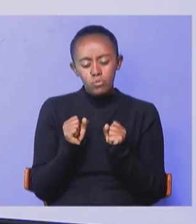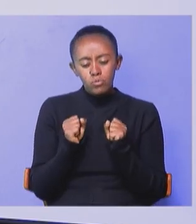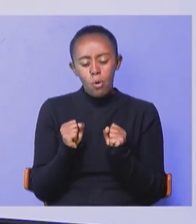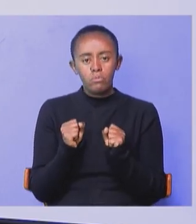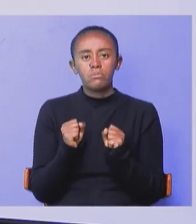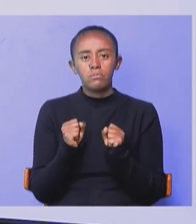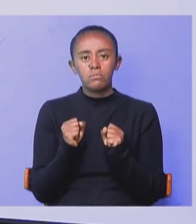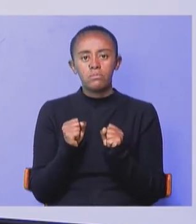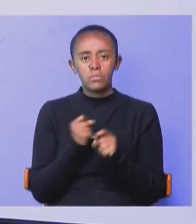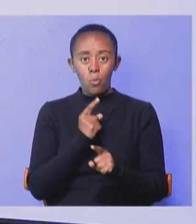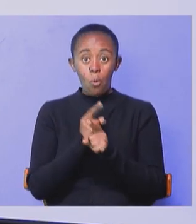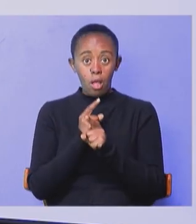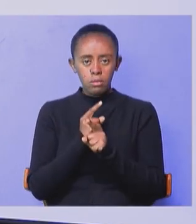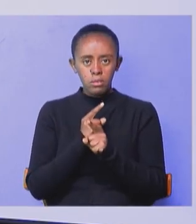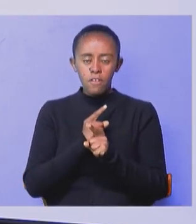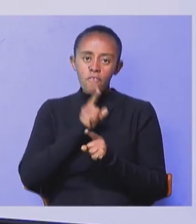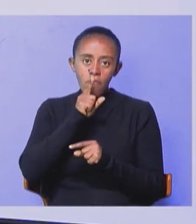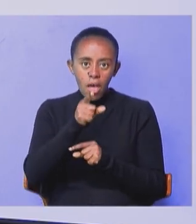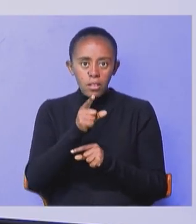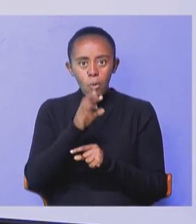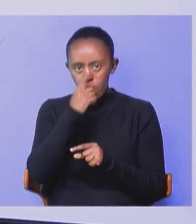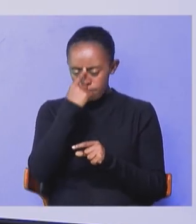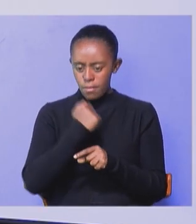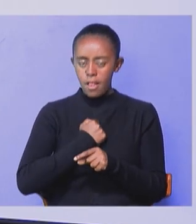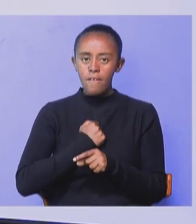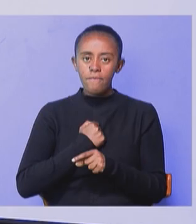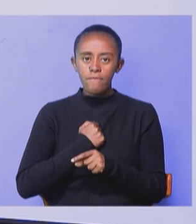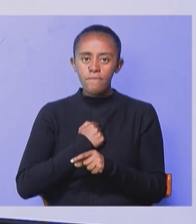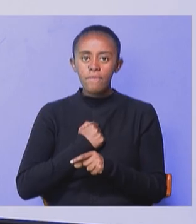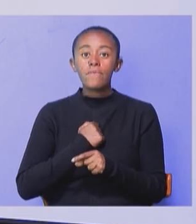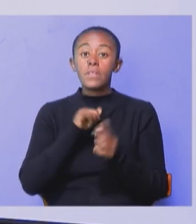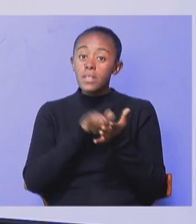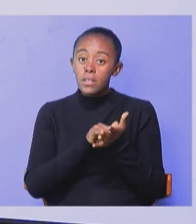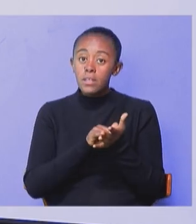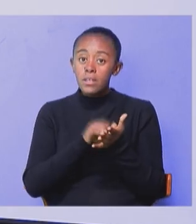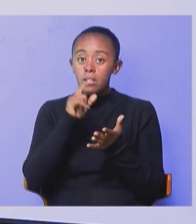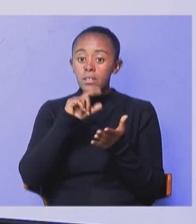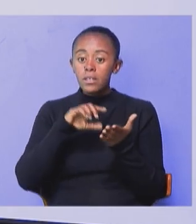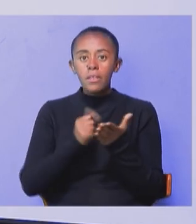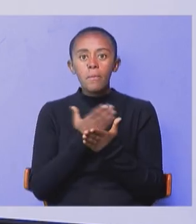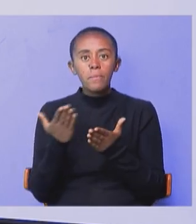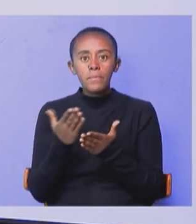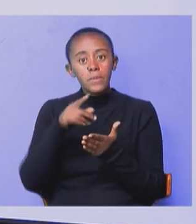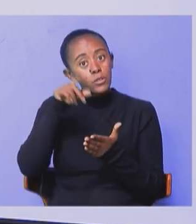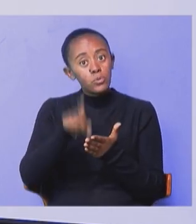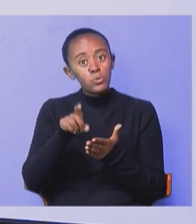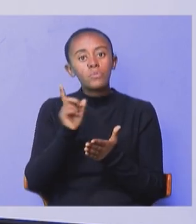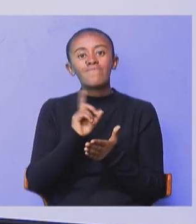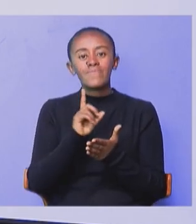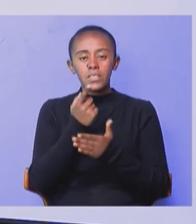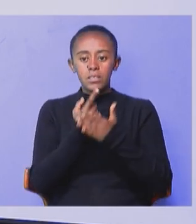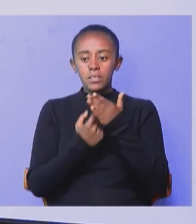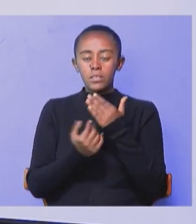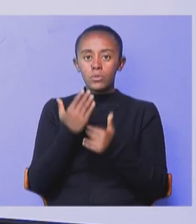strongly correct or fact, or they believe is that something that should be talked